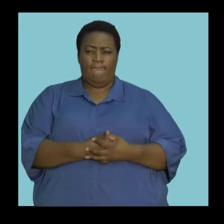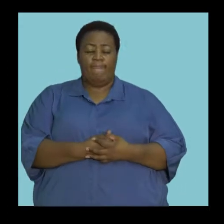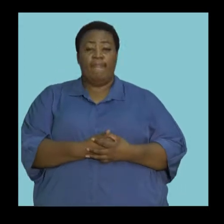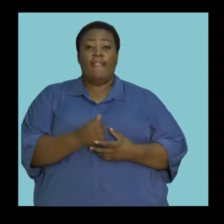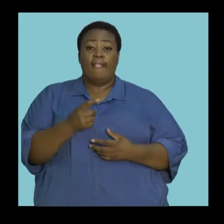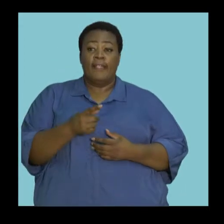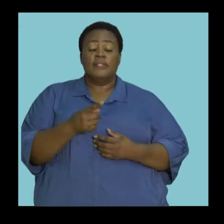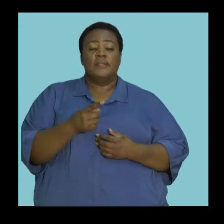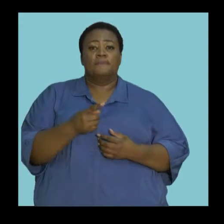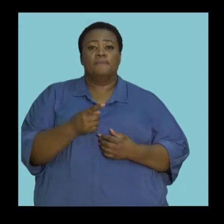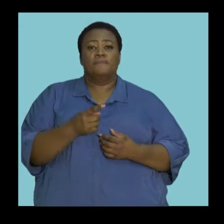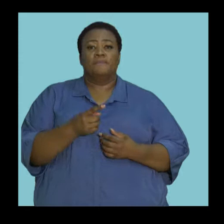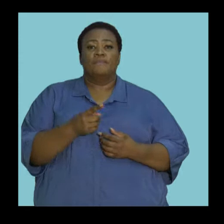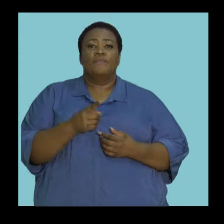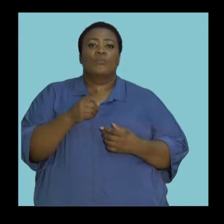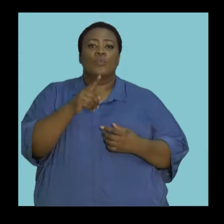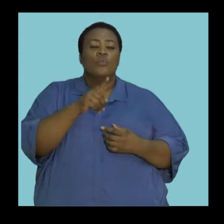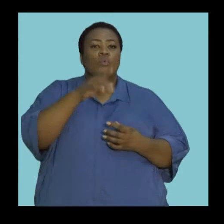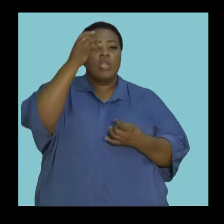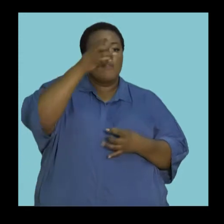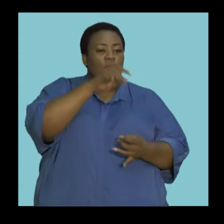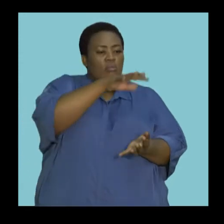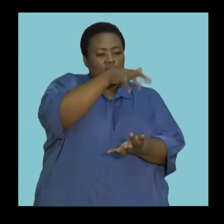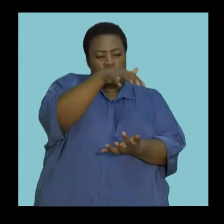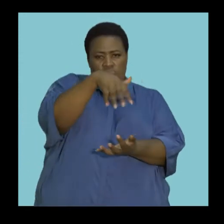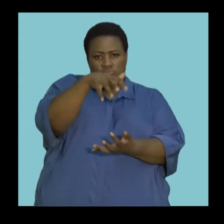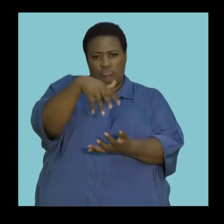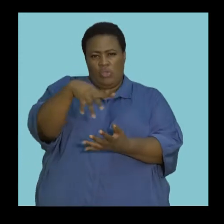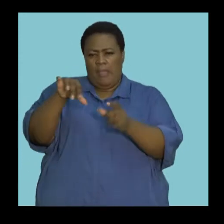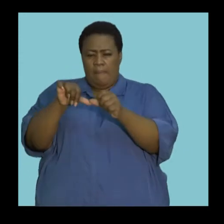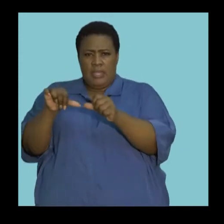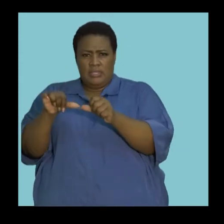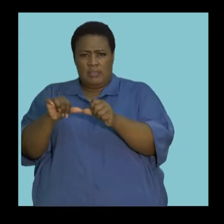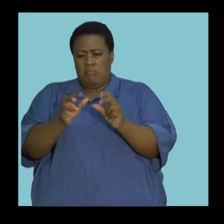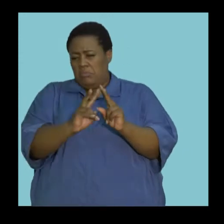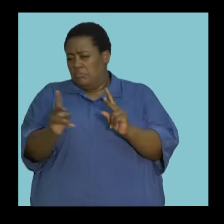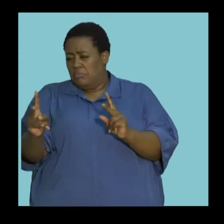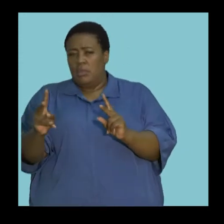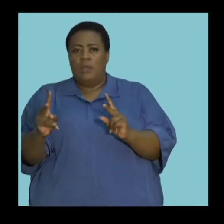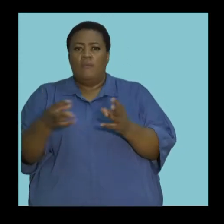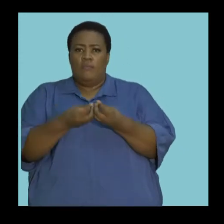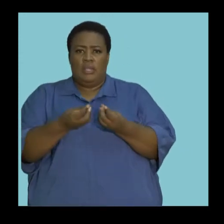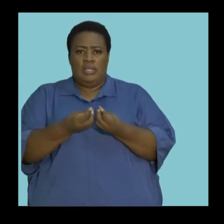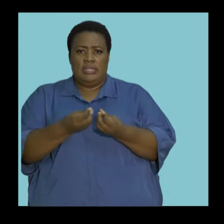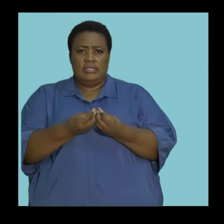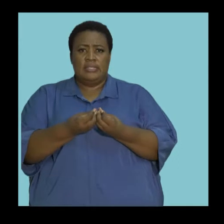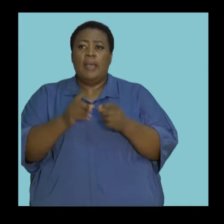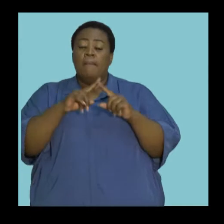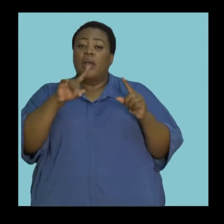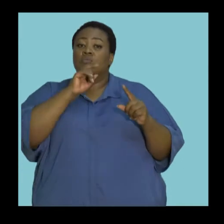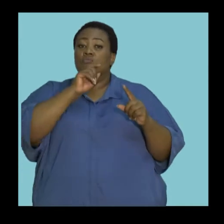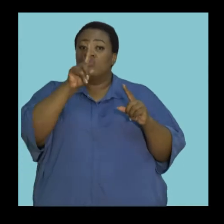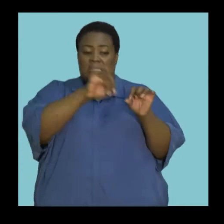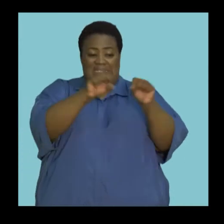Data collection is a process of gathering and measuring information on variables of interest in a